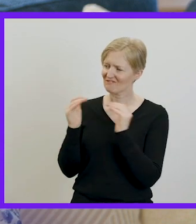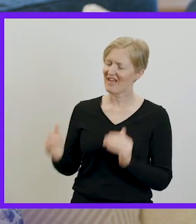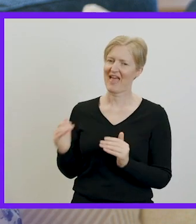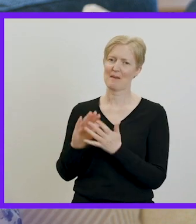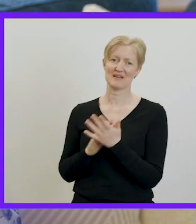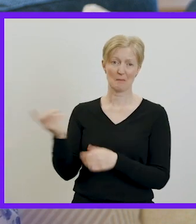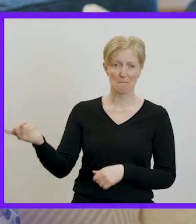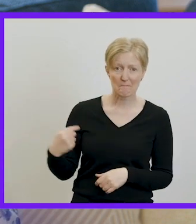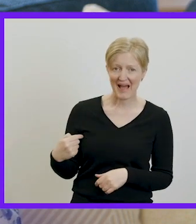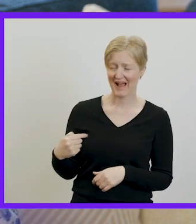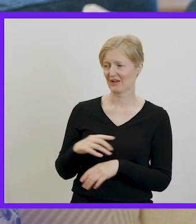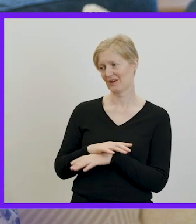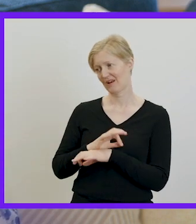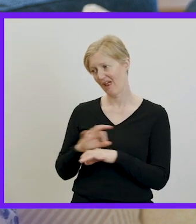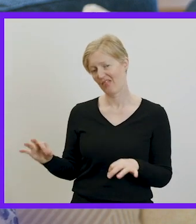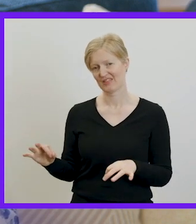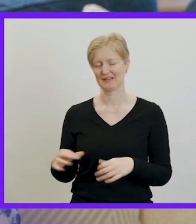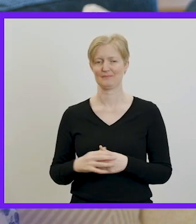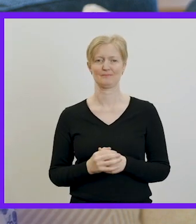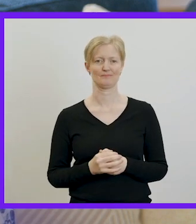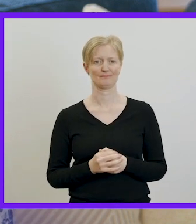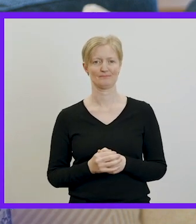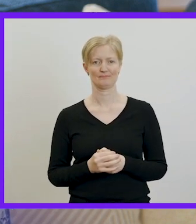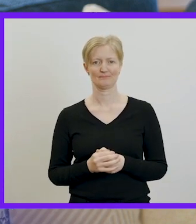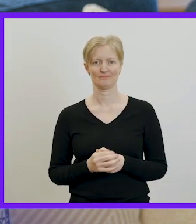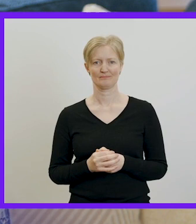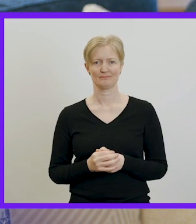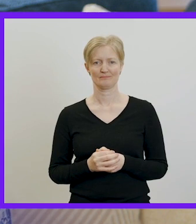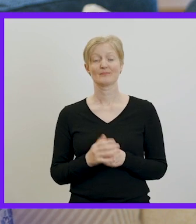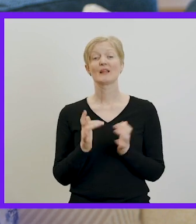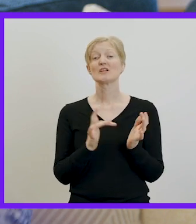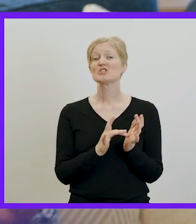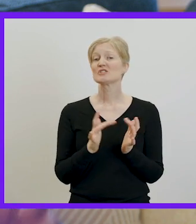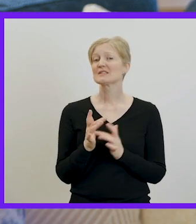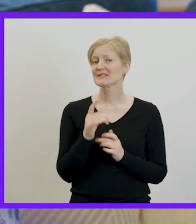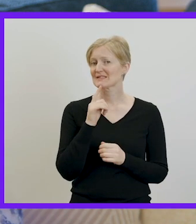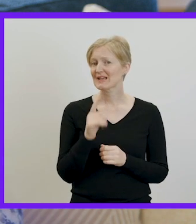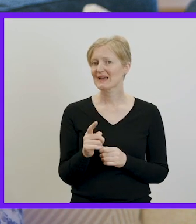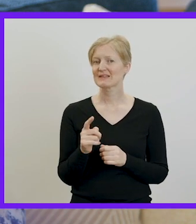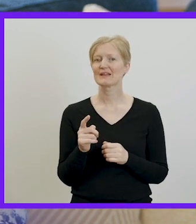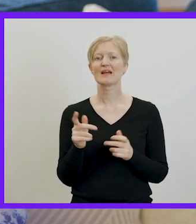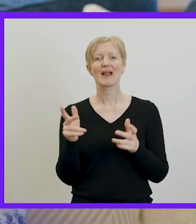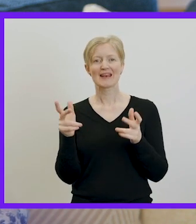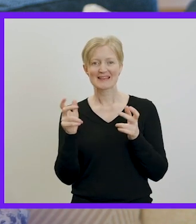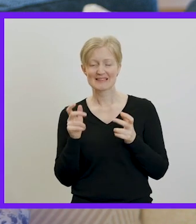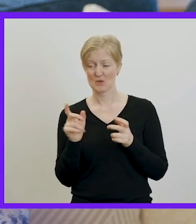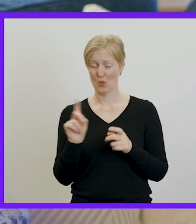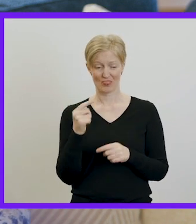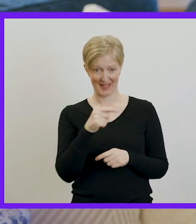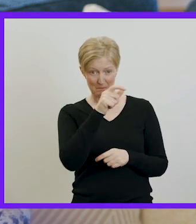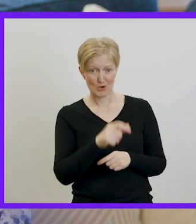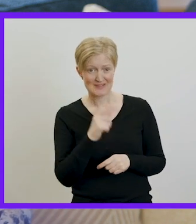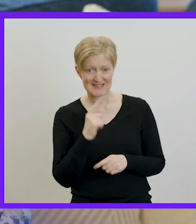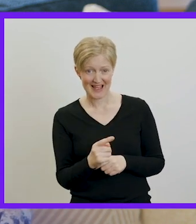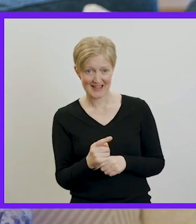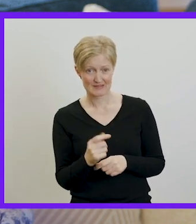justice so that she won't eventually wear me out with her coming.' And Jesus said, listen to what the unjust